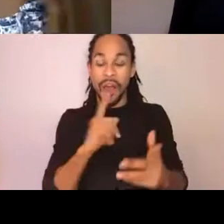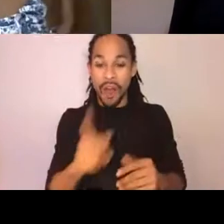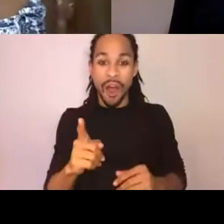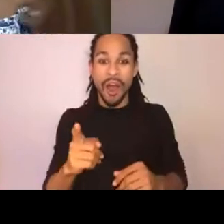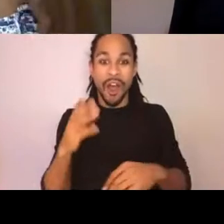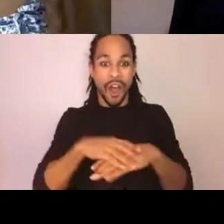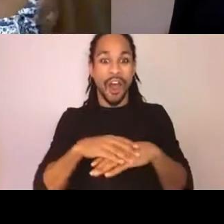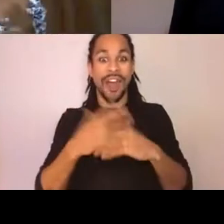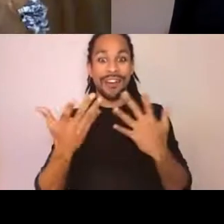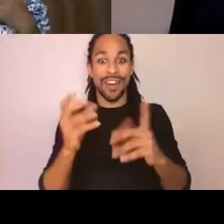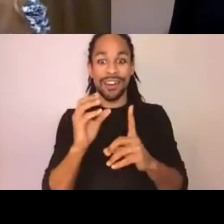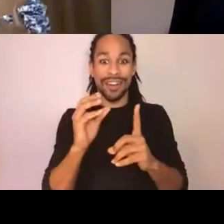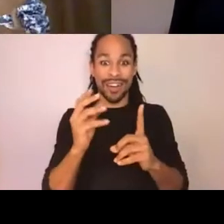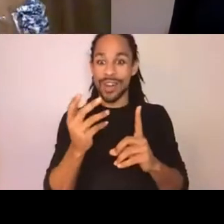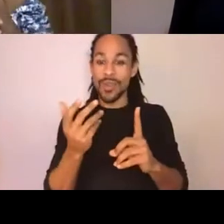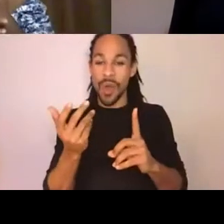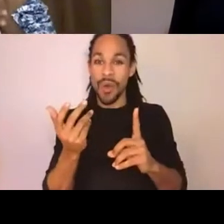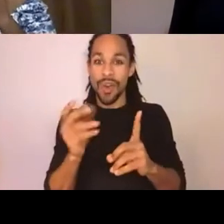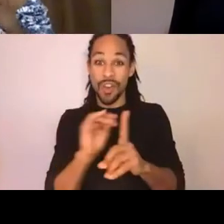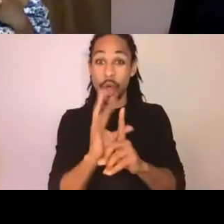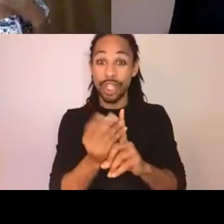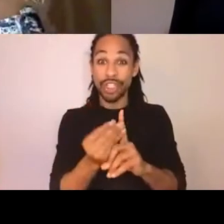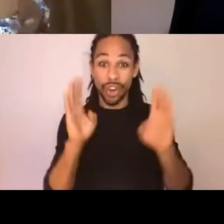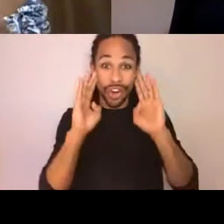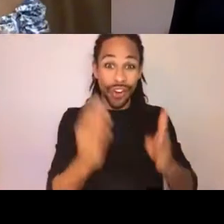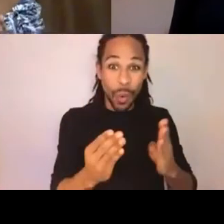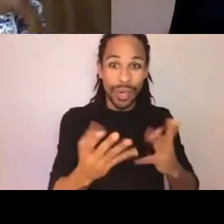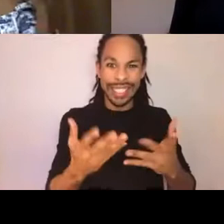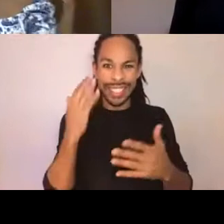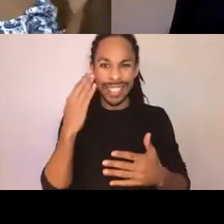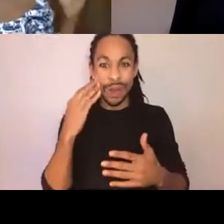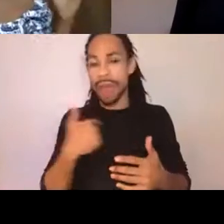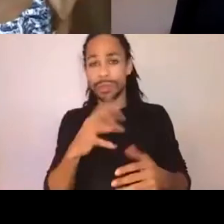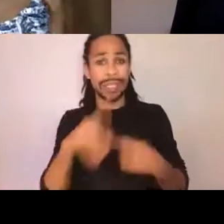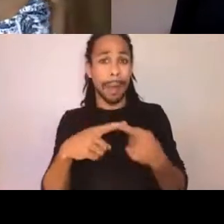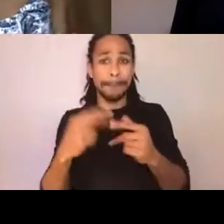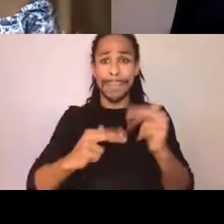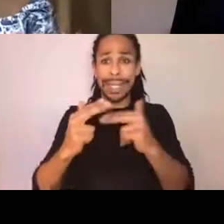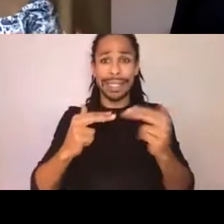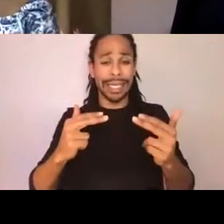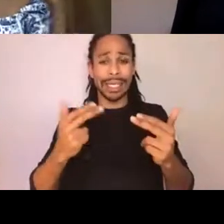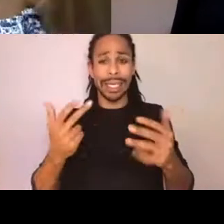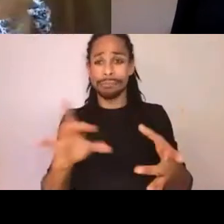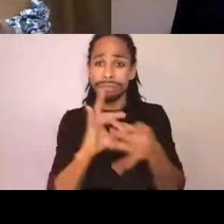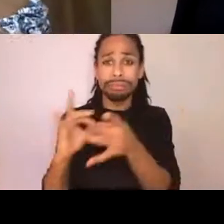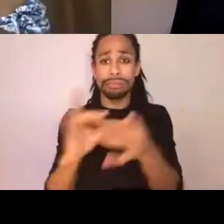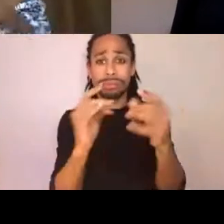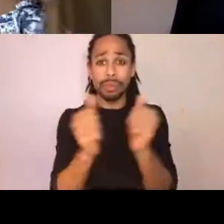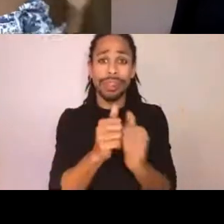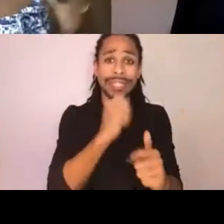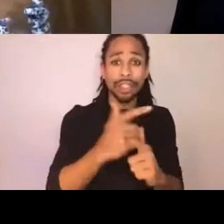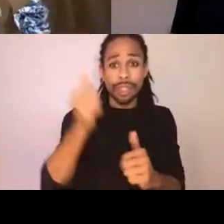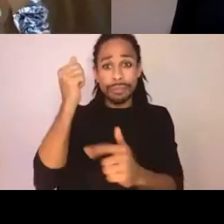about coalition building and like sisters and brothers through this crazy virtual reality.